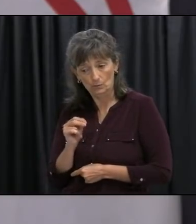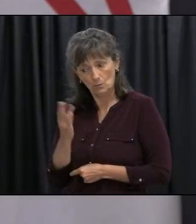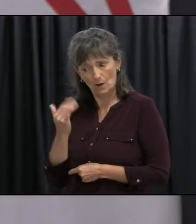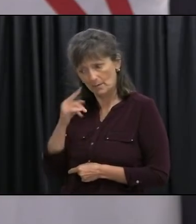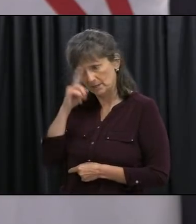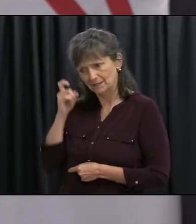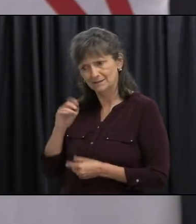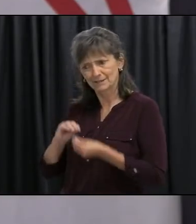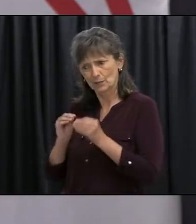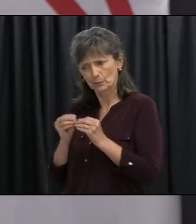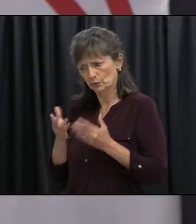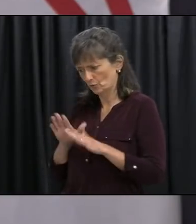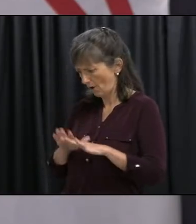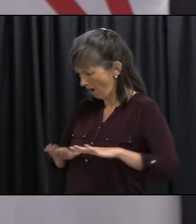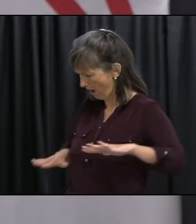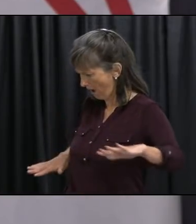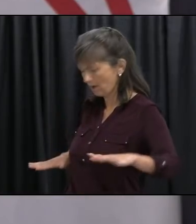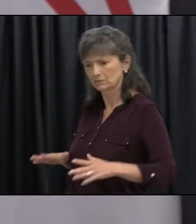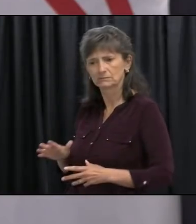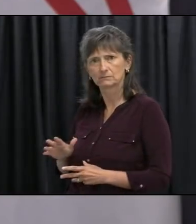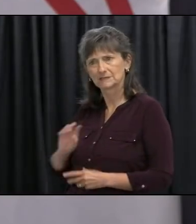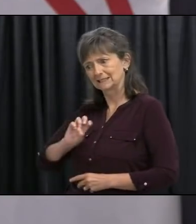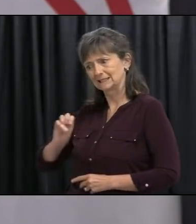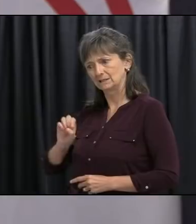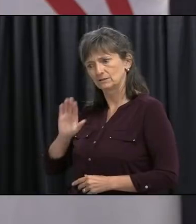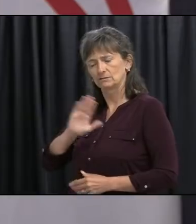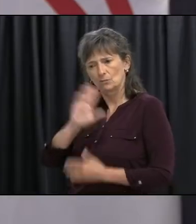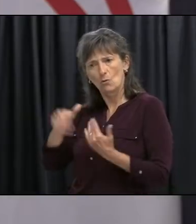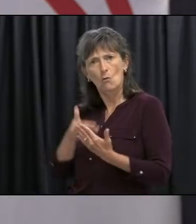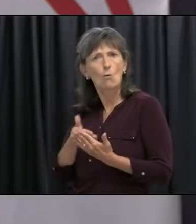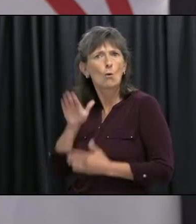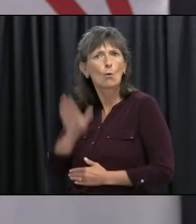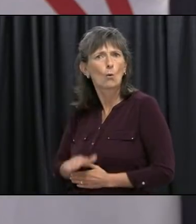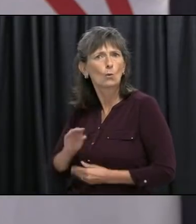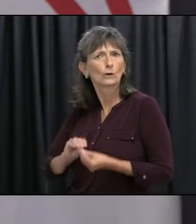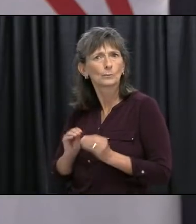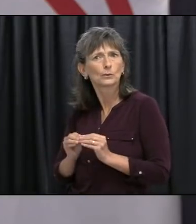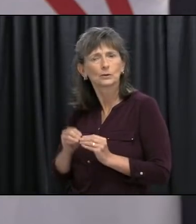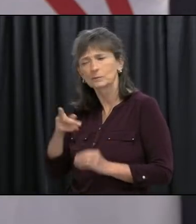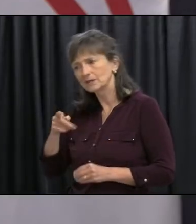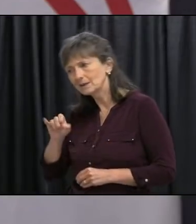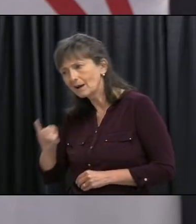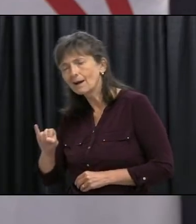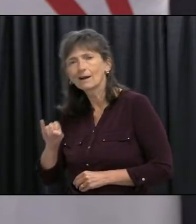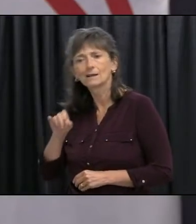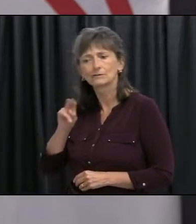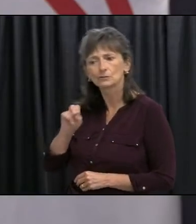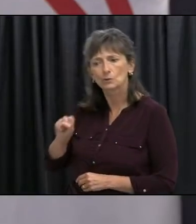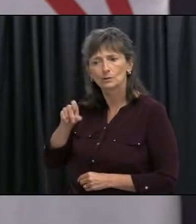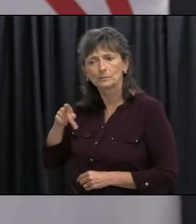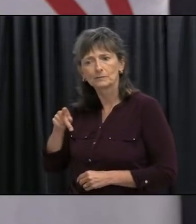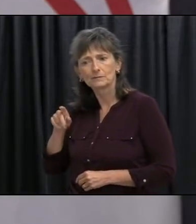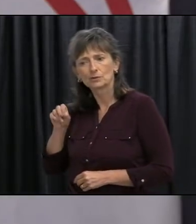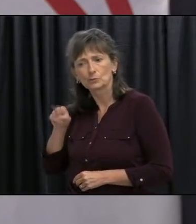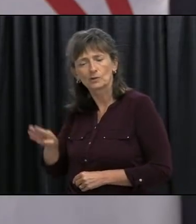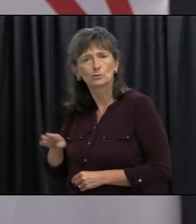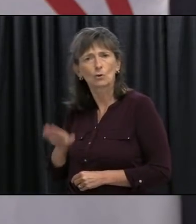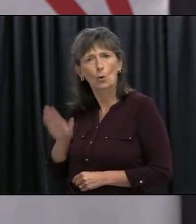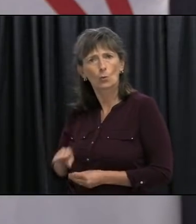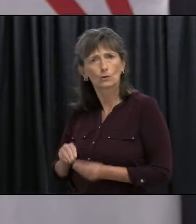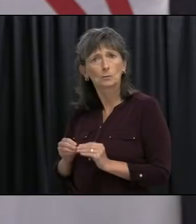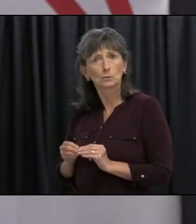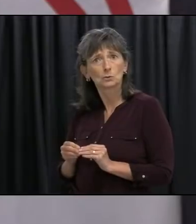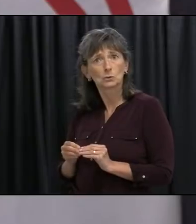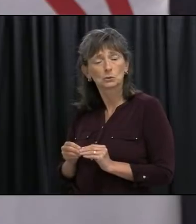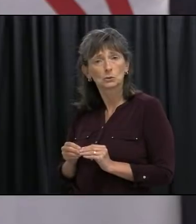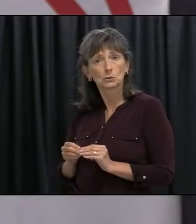is the prevalence rate within the maritime provinces, within Prince Edward Island and in New Brunswick and Nova Scotia. The rates are low, in some